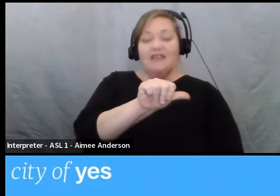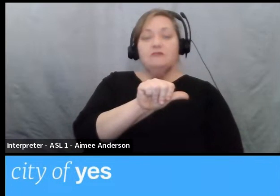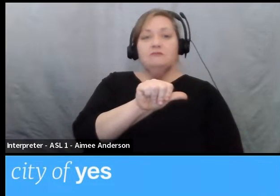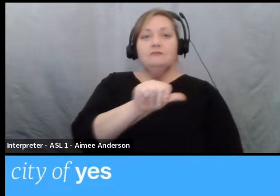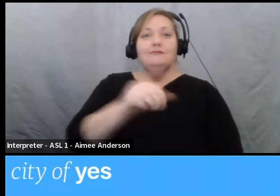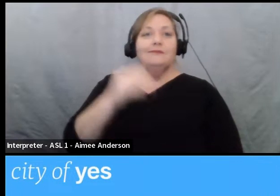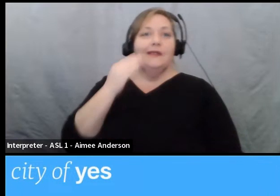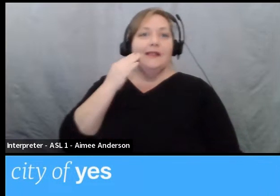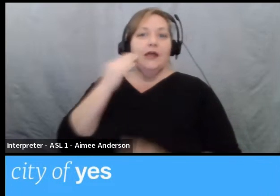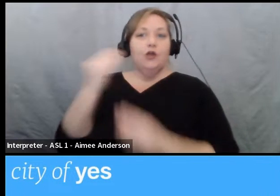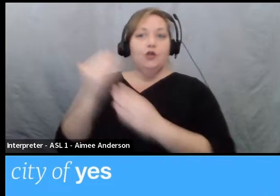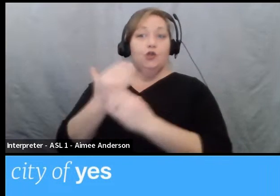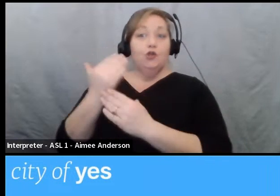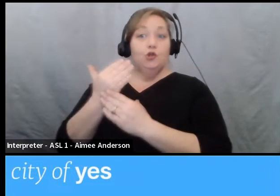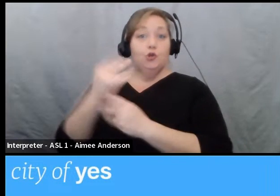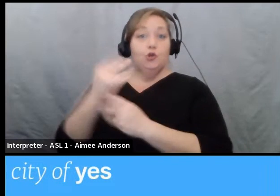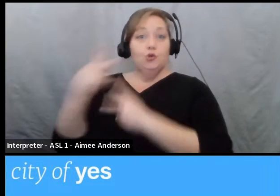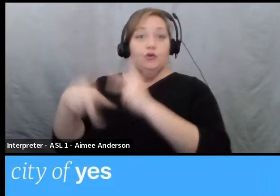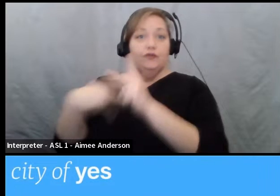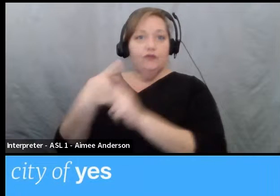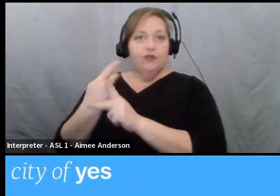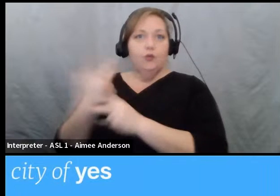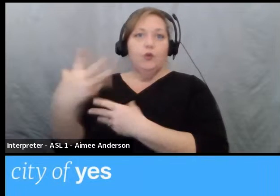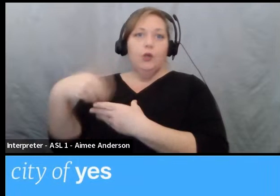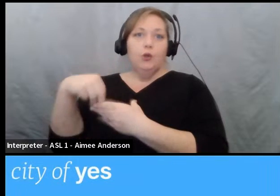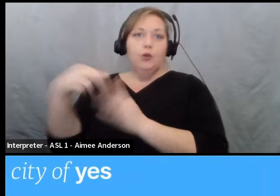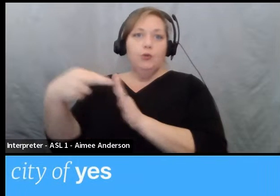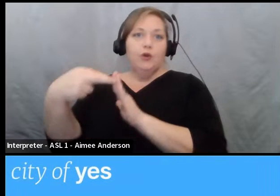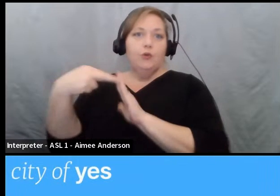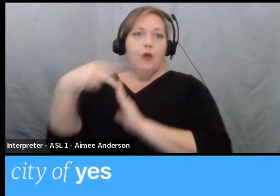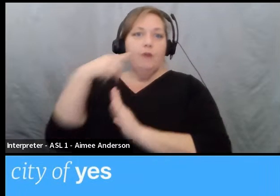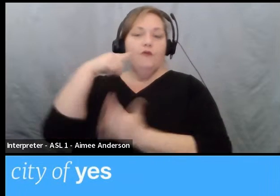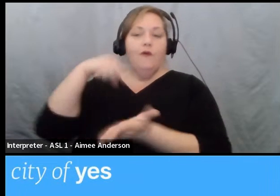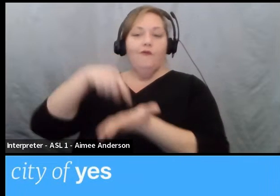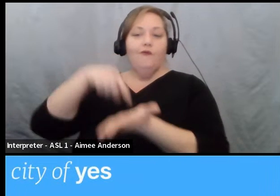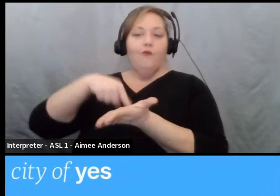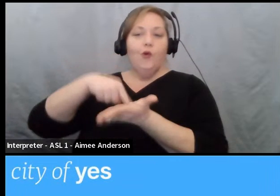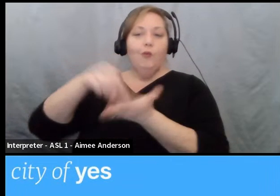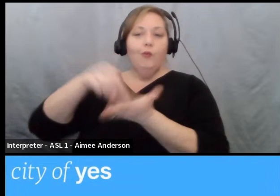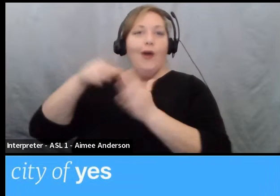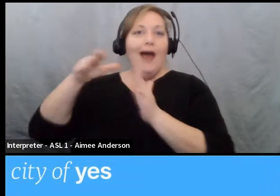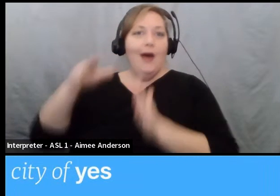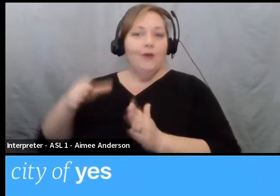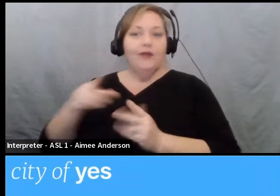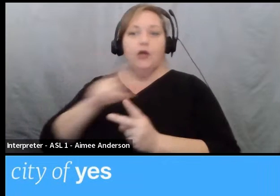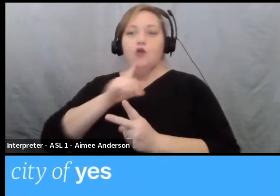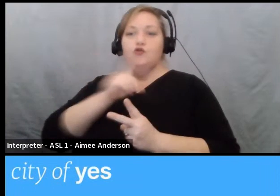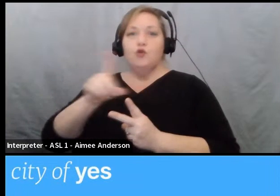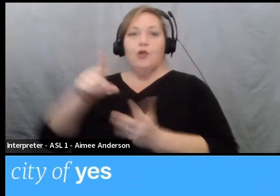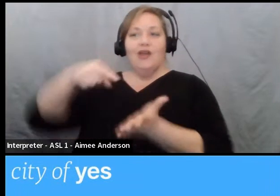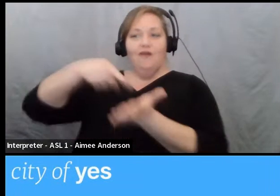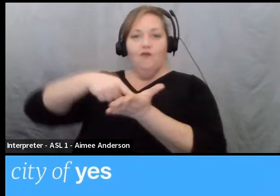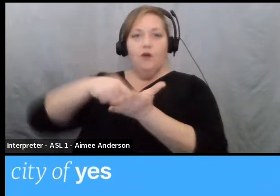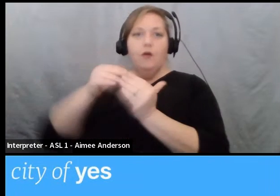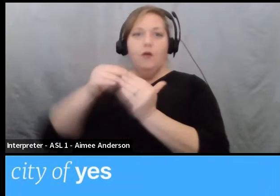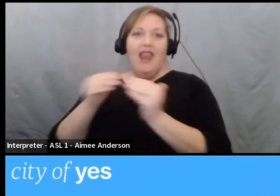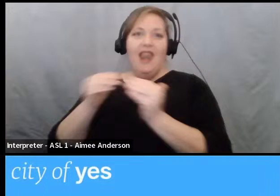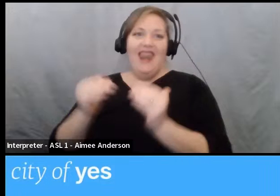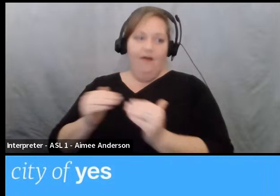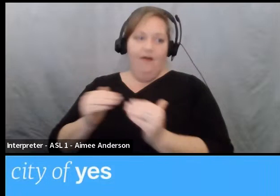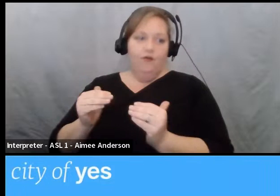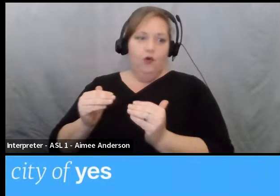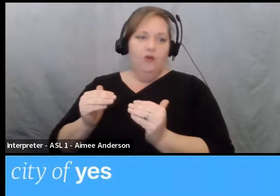renewed version is going to include requirements for affordable housing at truly affordable levels. Not